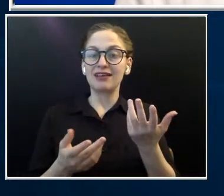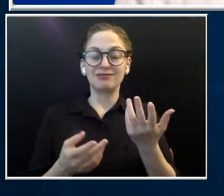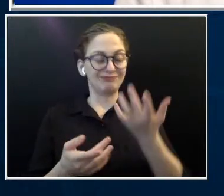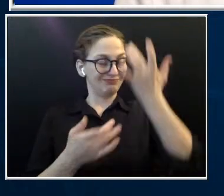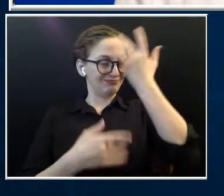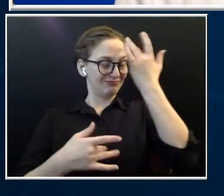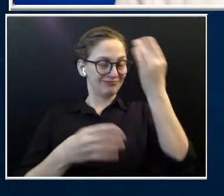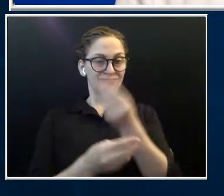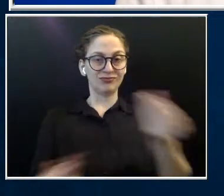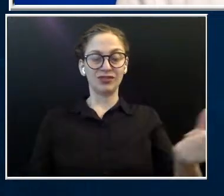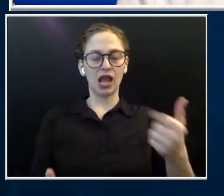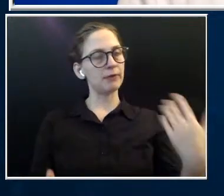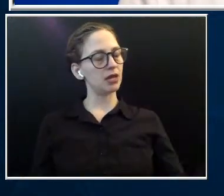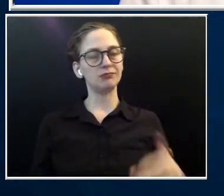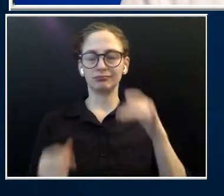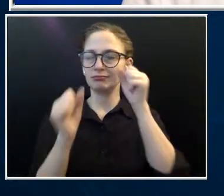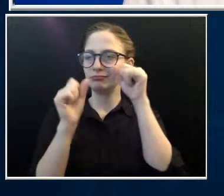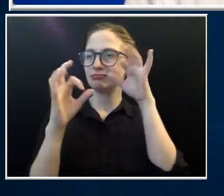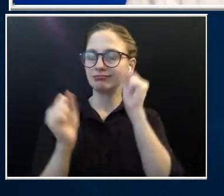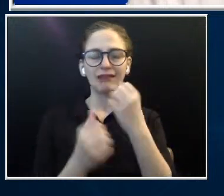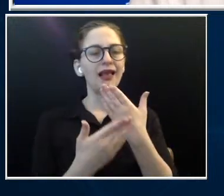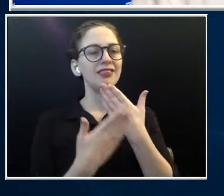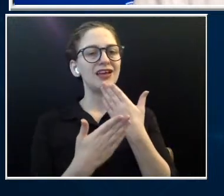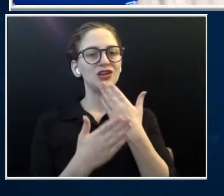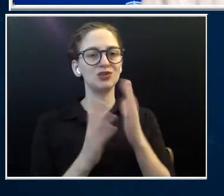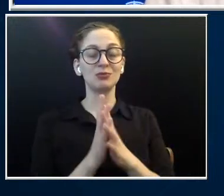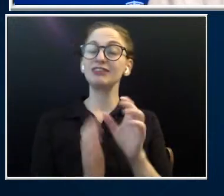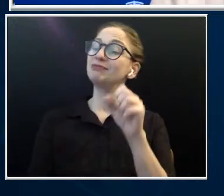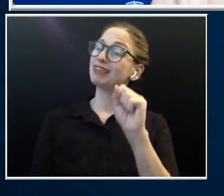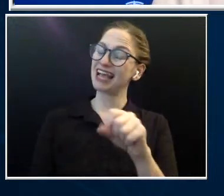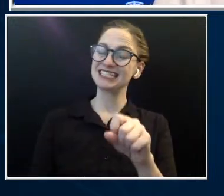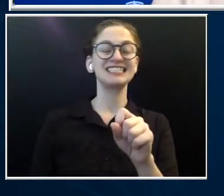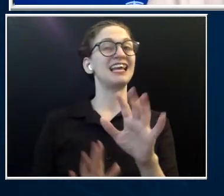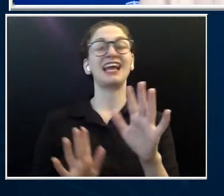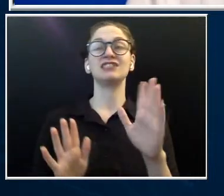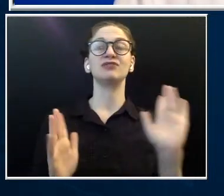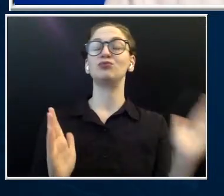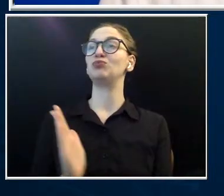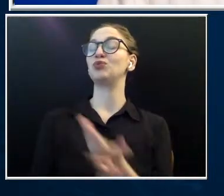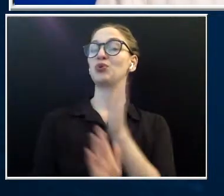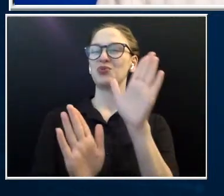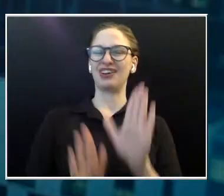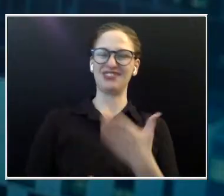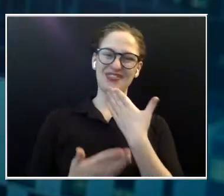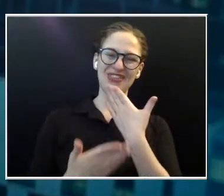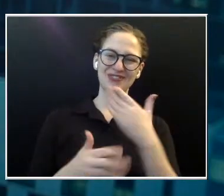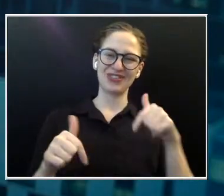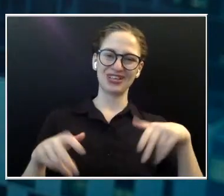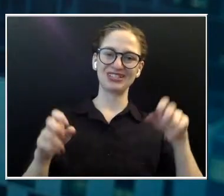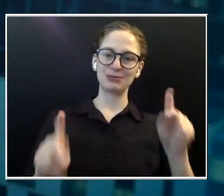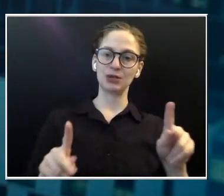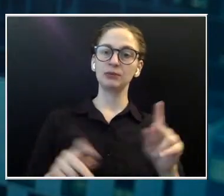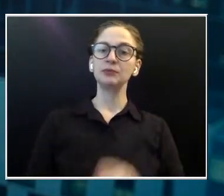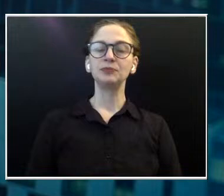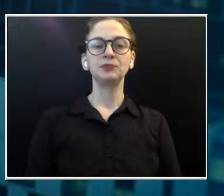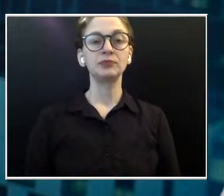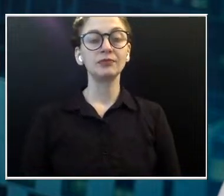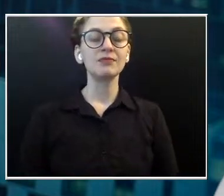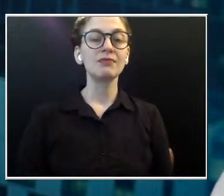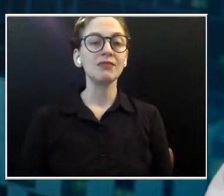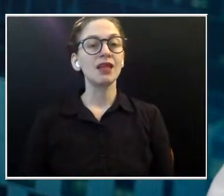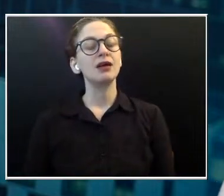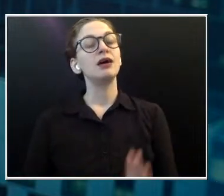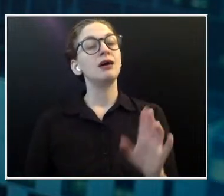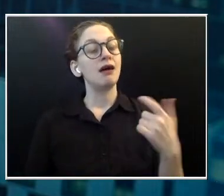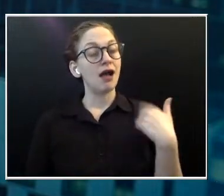you, sir. Thanks for coming. Yes, thank you. It is a revolutionary time. Thank you for the opportunity. You bet. Speaking of revolutionary times, as I mentioned at the top of our